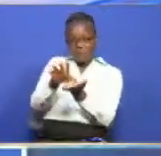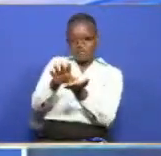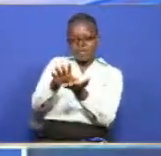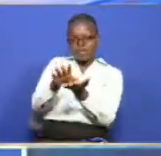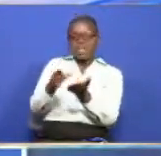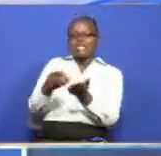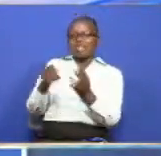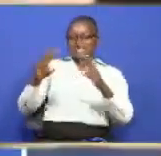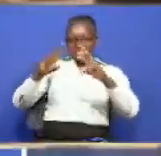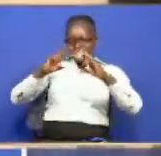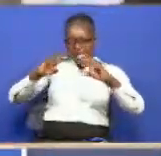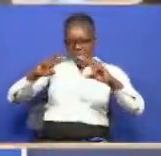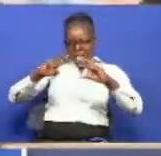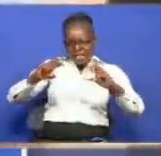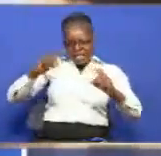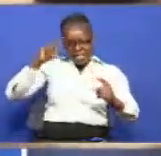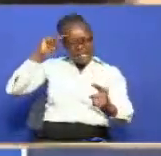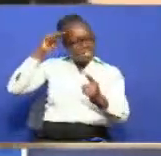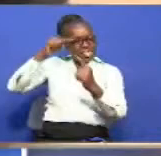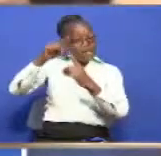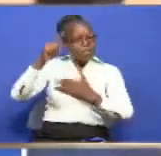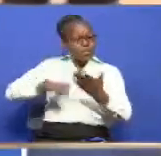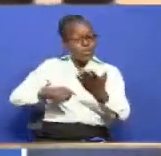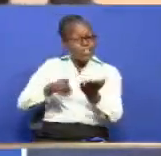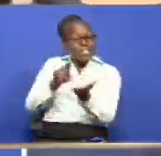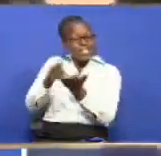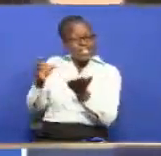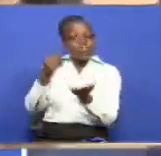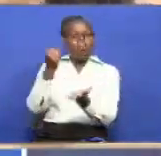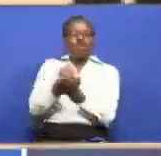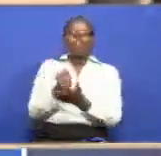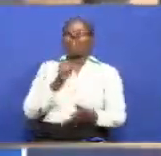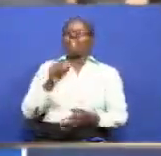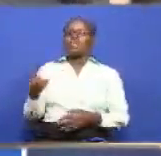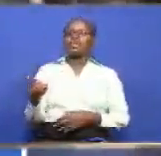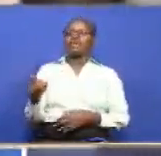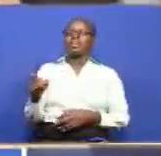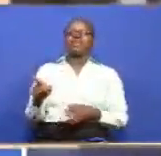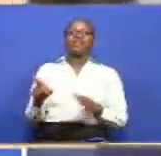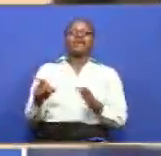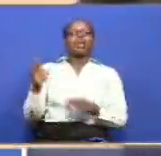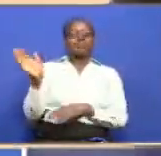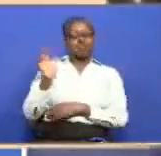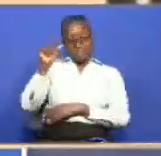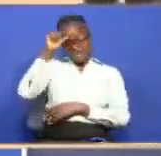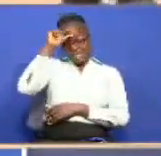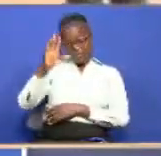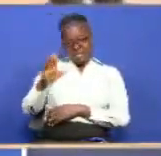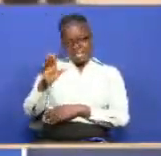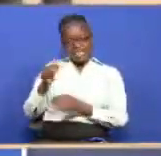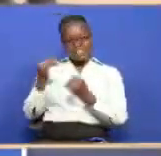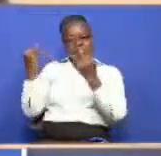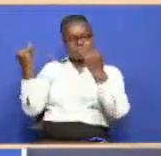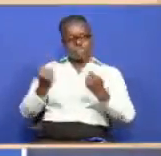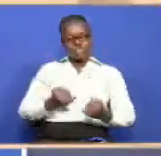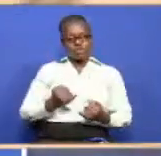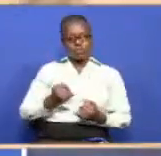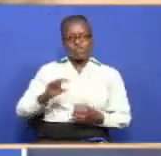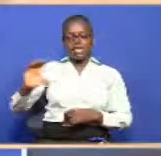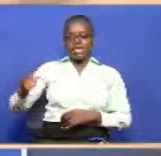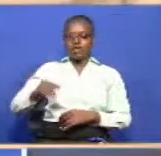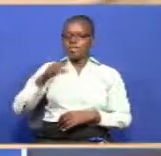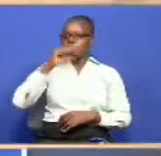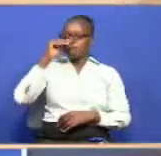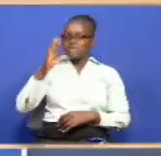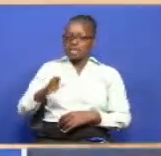from office. Interestingly, Ngilu's lawyers had made their way to the Assembly following an invitation by the County Speaker George